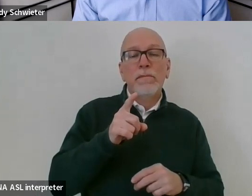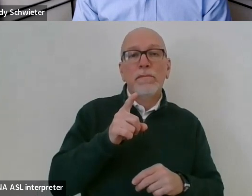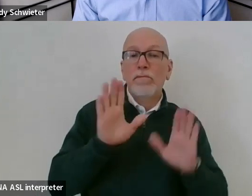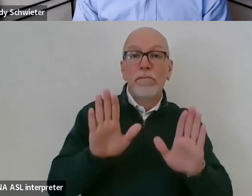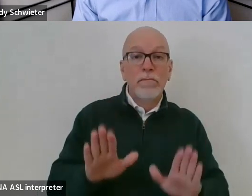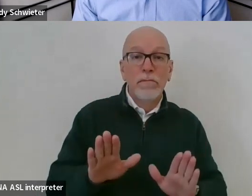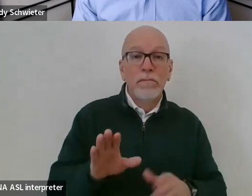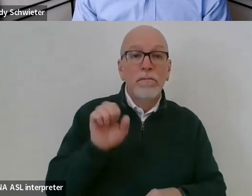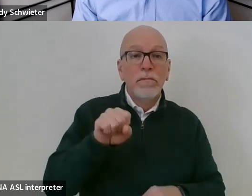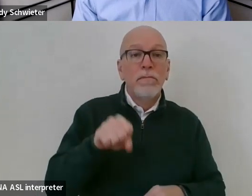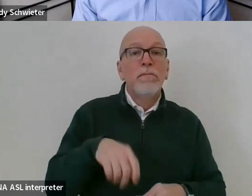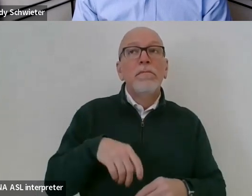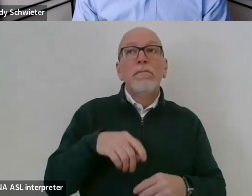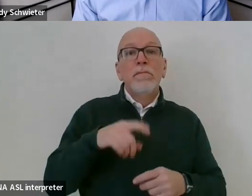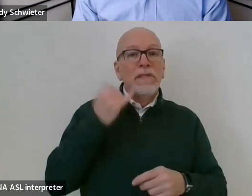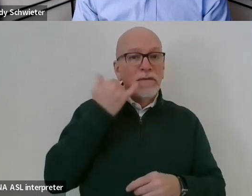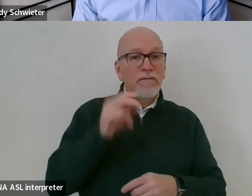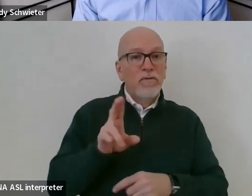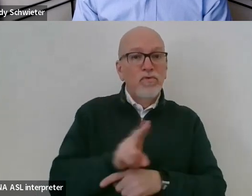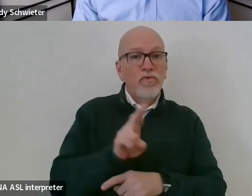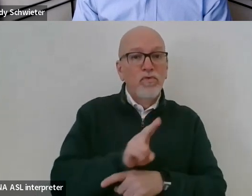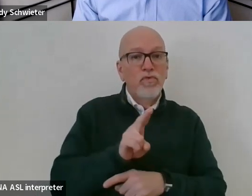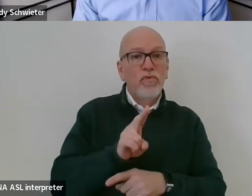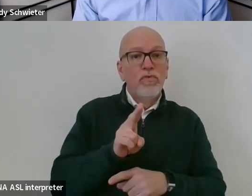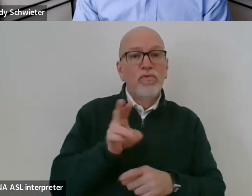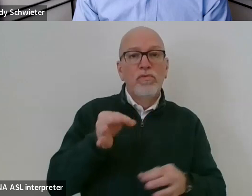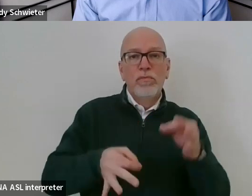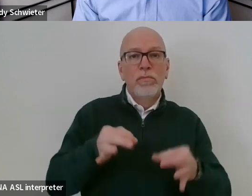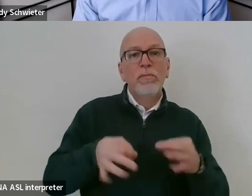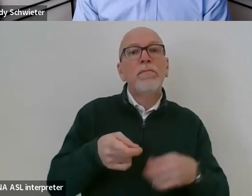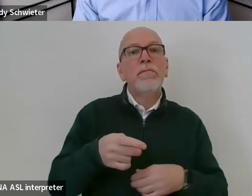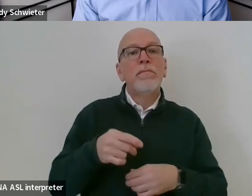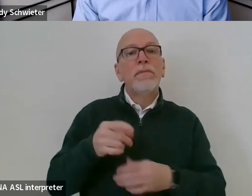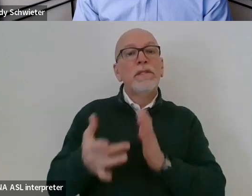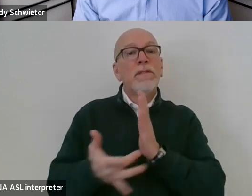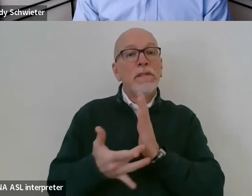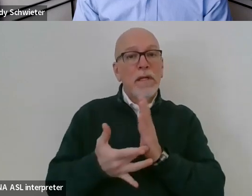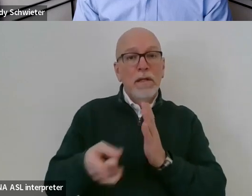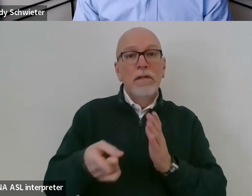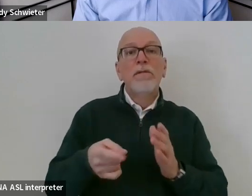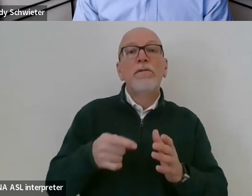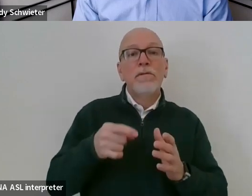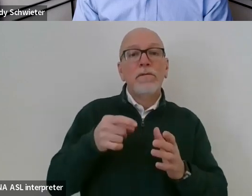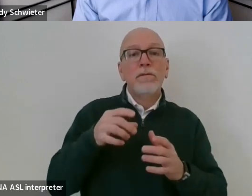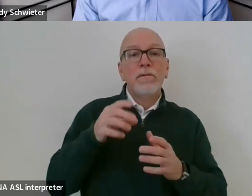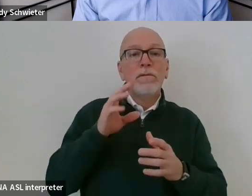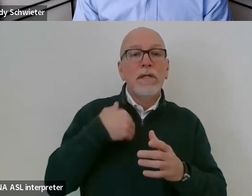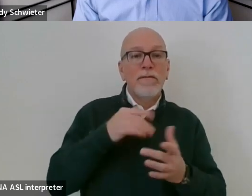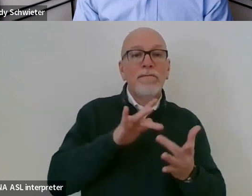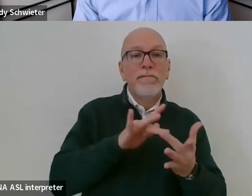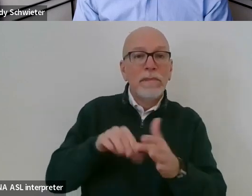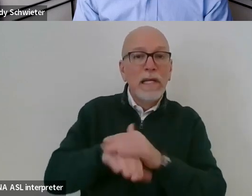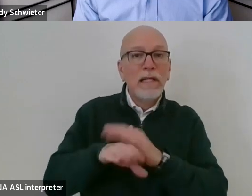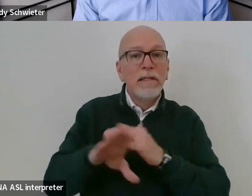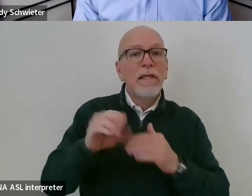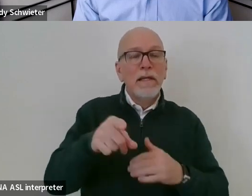fantastic when it is used judiciously. New technologies are expanding reach and access and keeping many